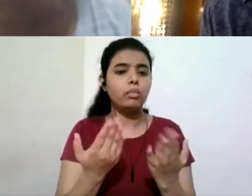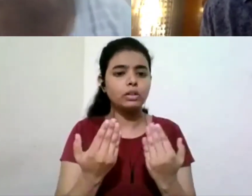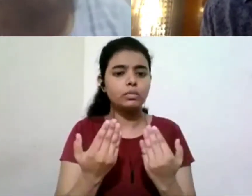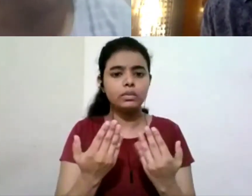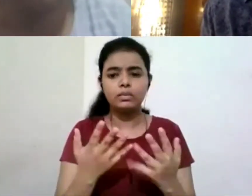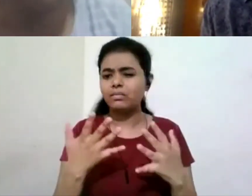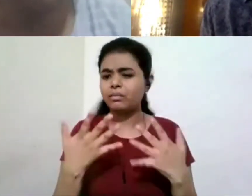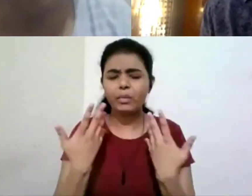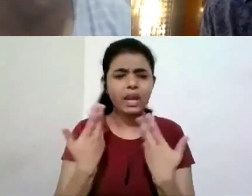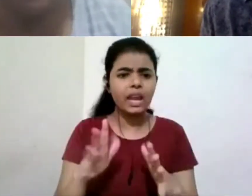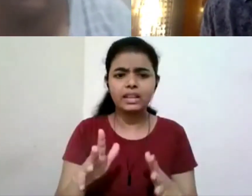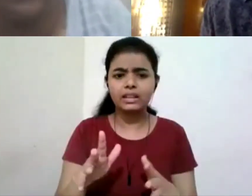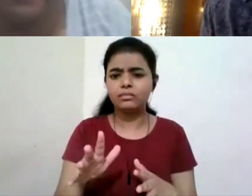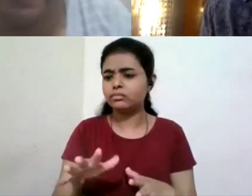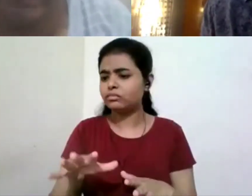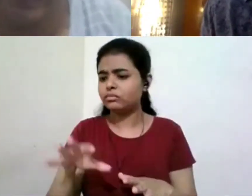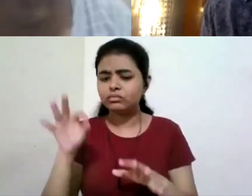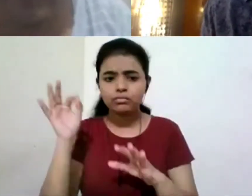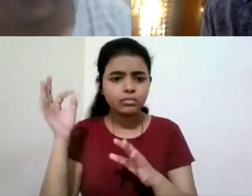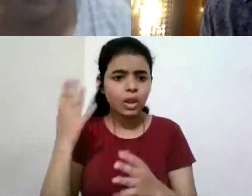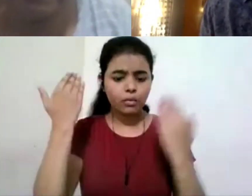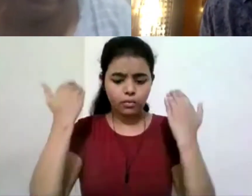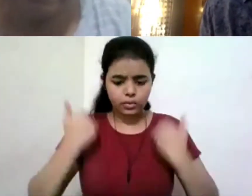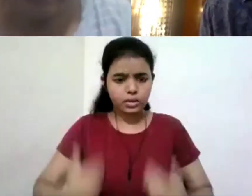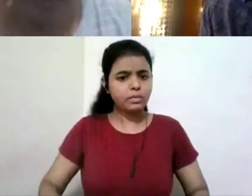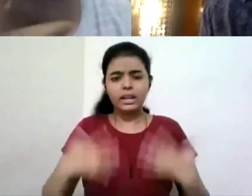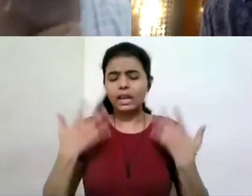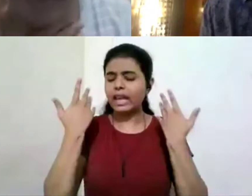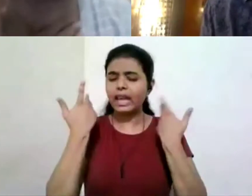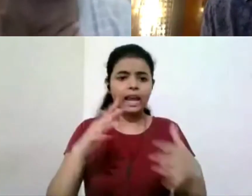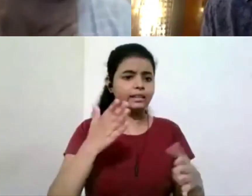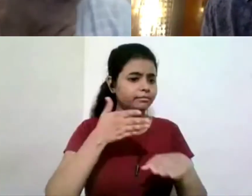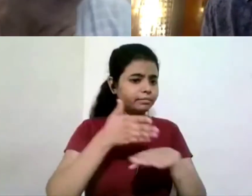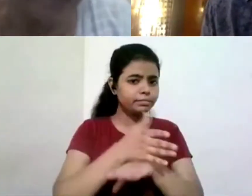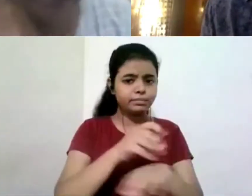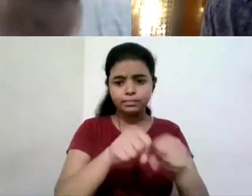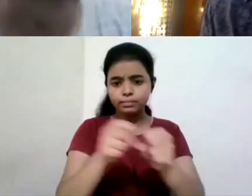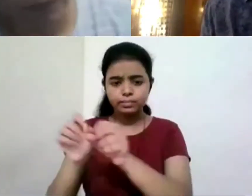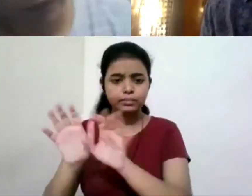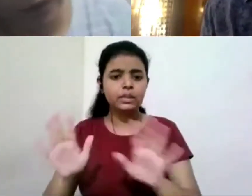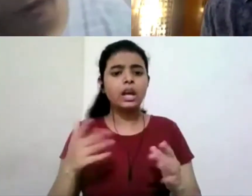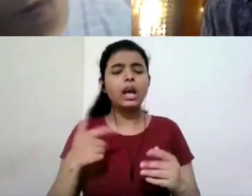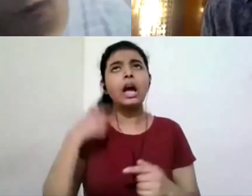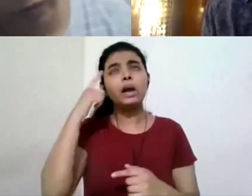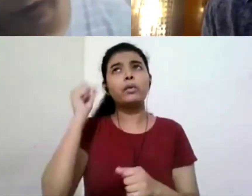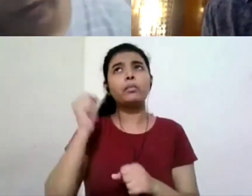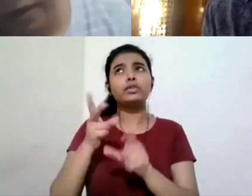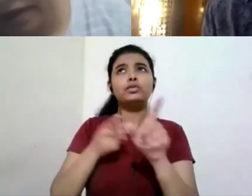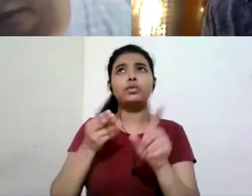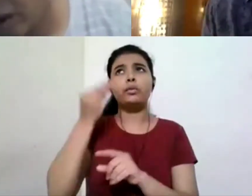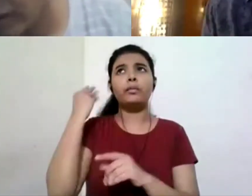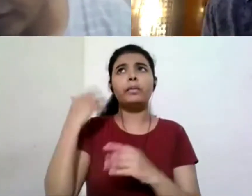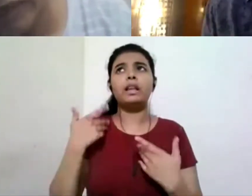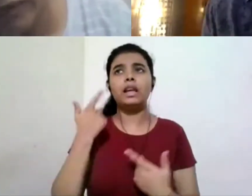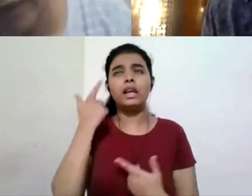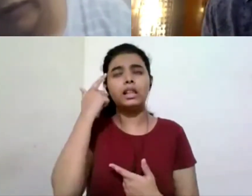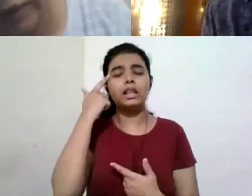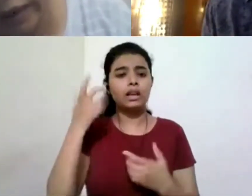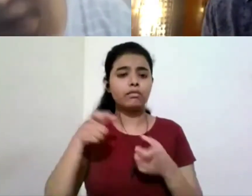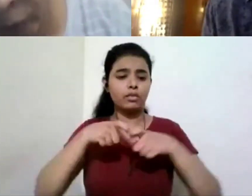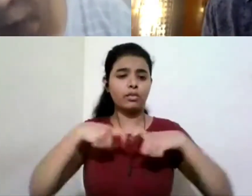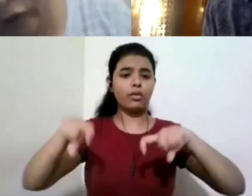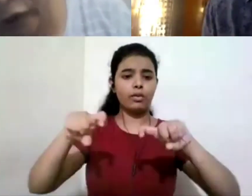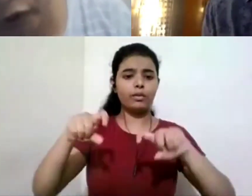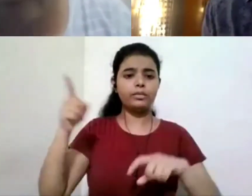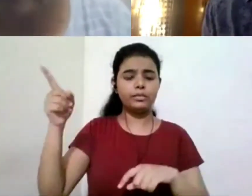up, you know, the whole realm of physical impairments. I mean, I remember a couple of years ago, there was this conference that we were having